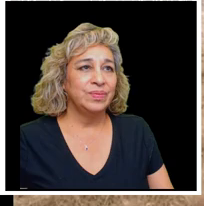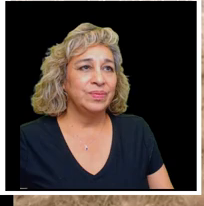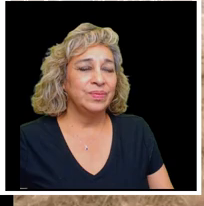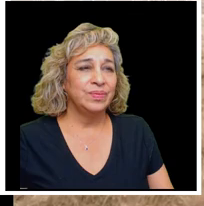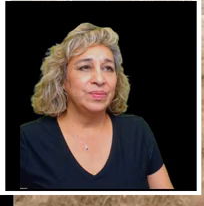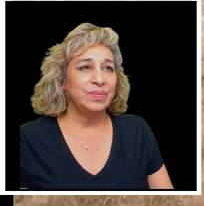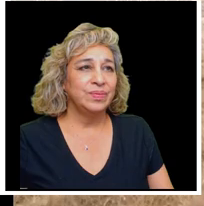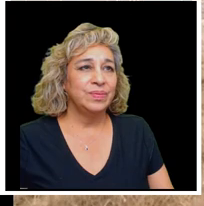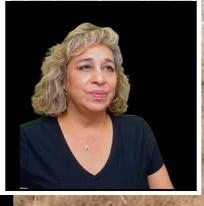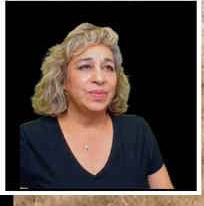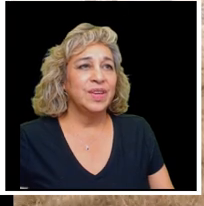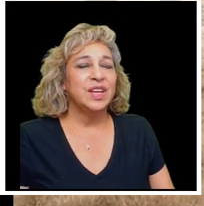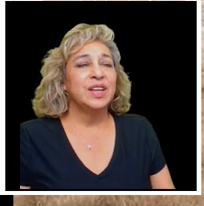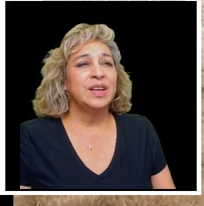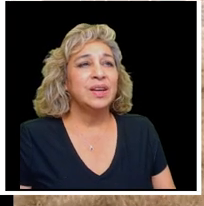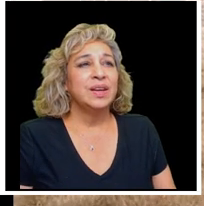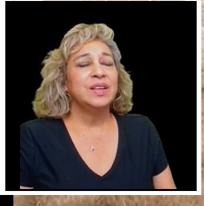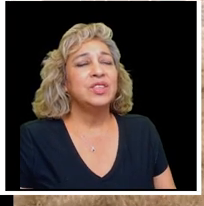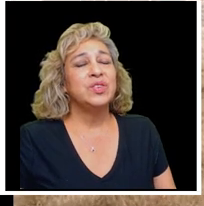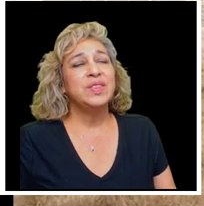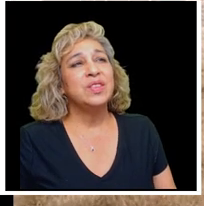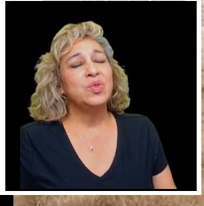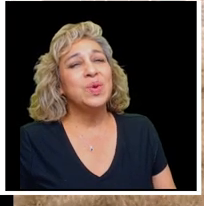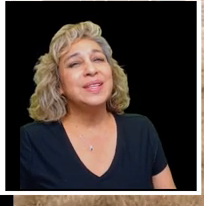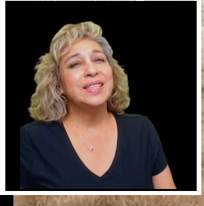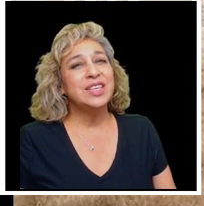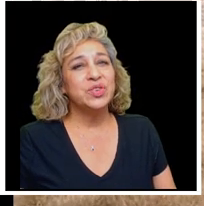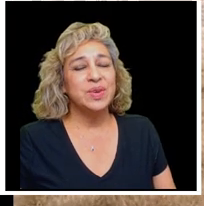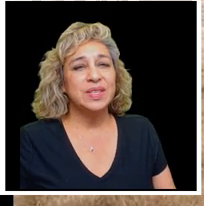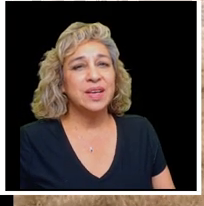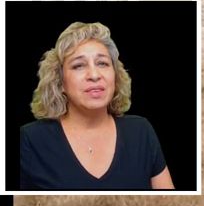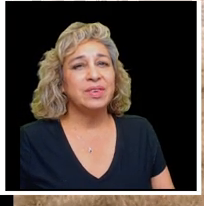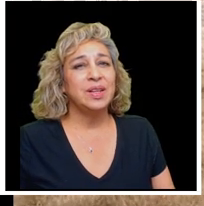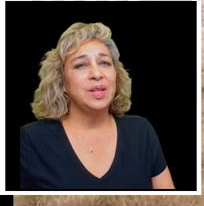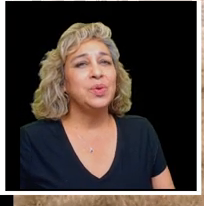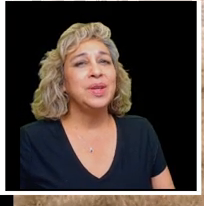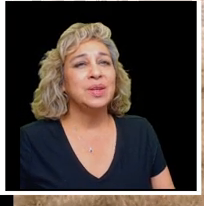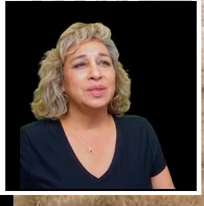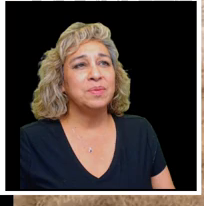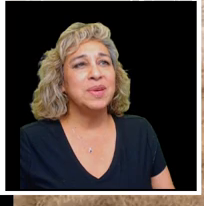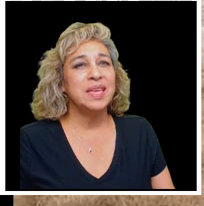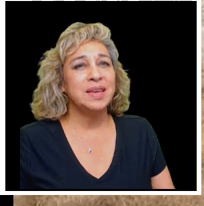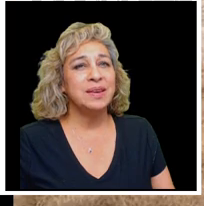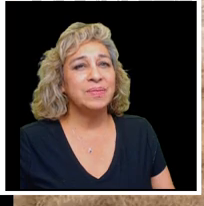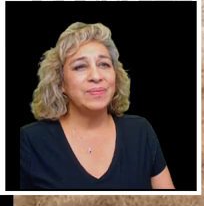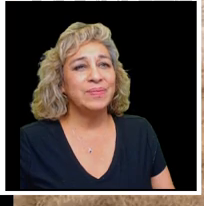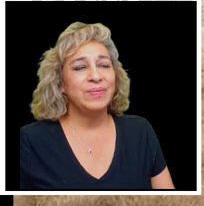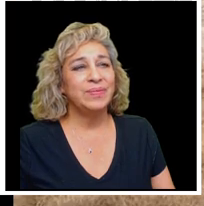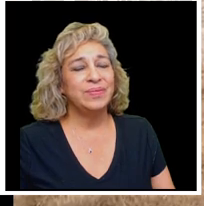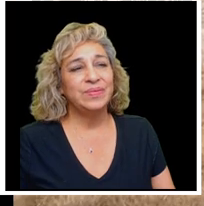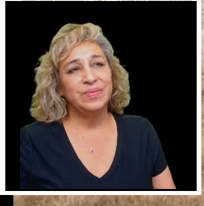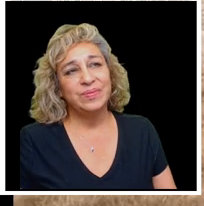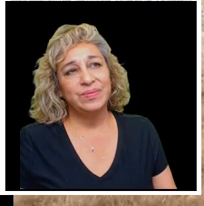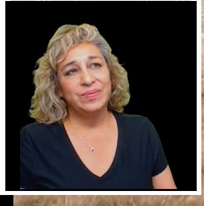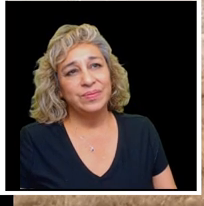the luminous you were Union thank you during the three centuries of colonial Dominion